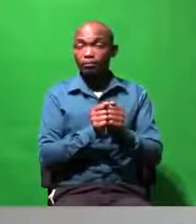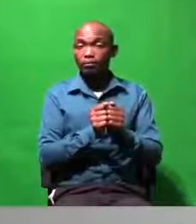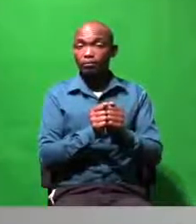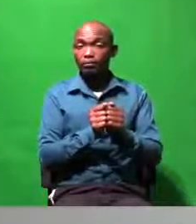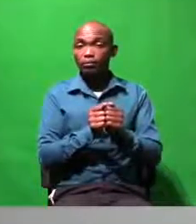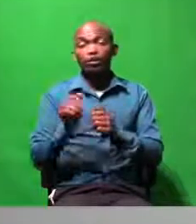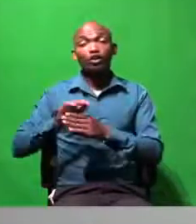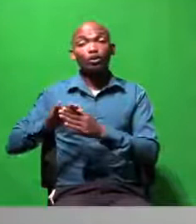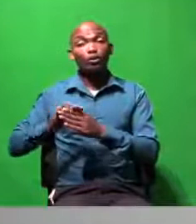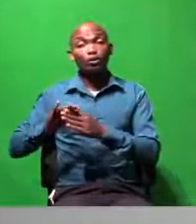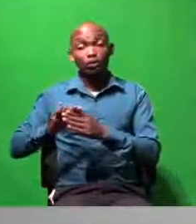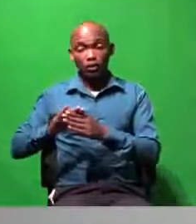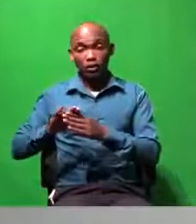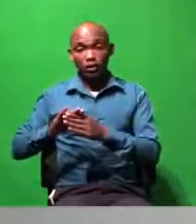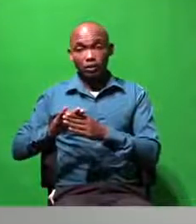used